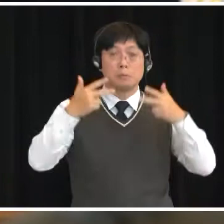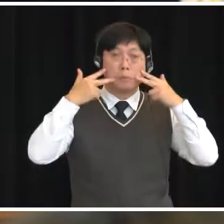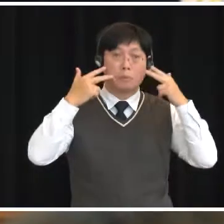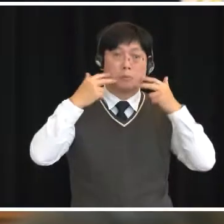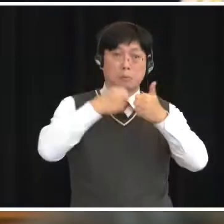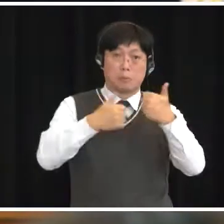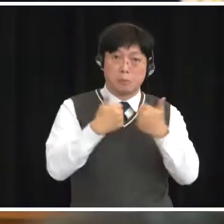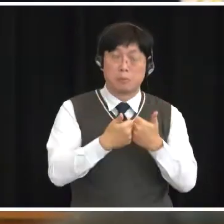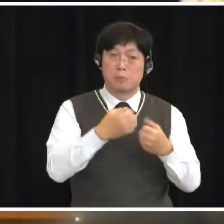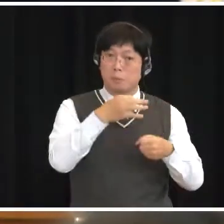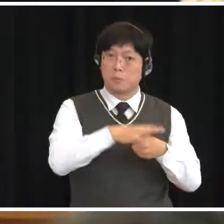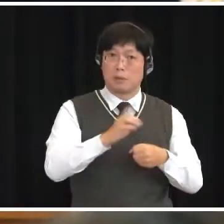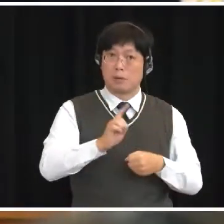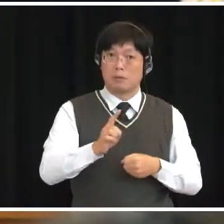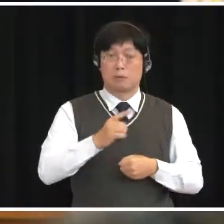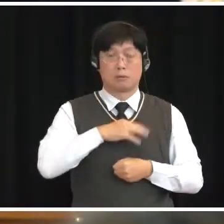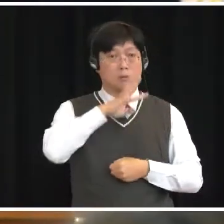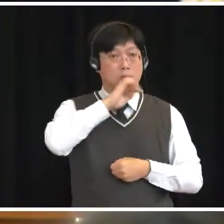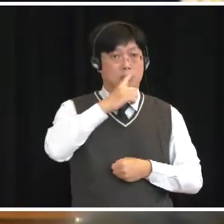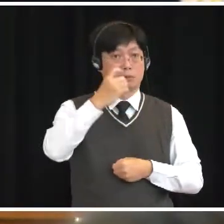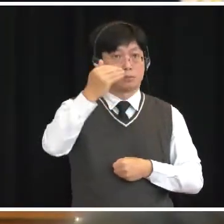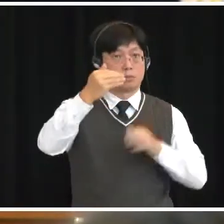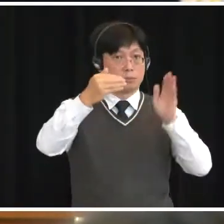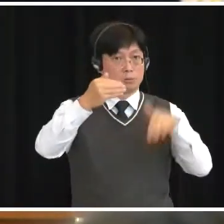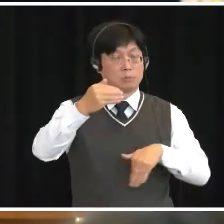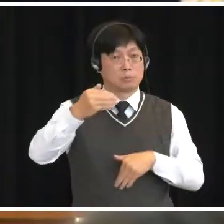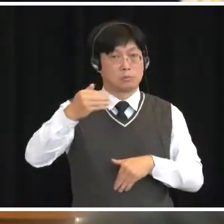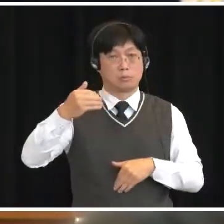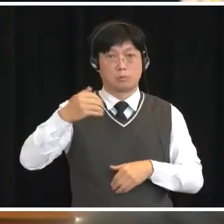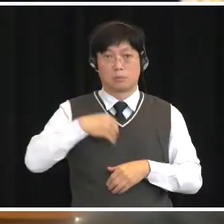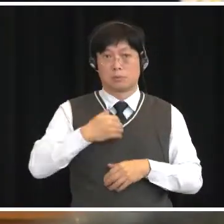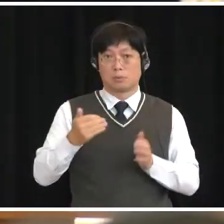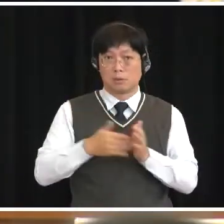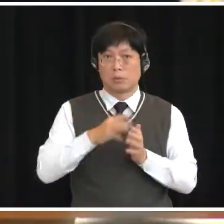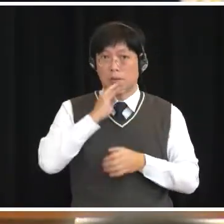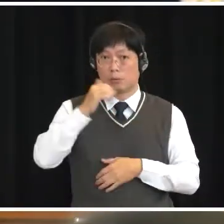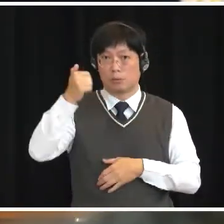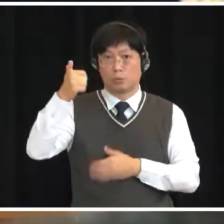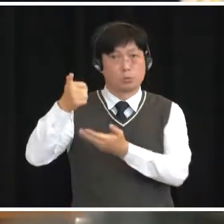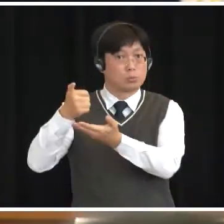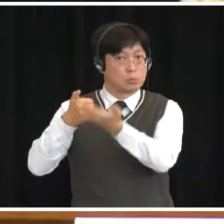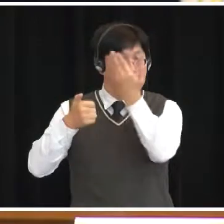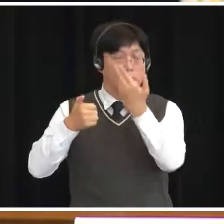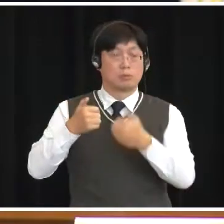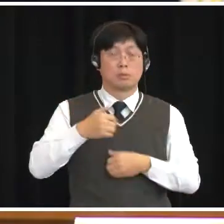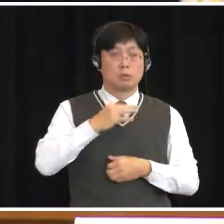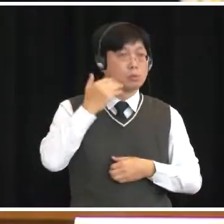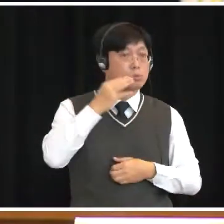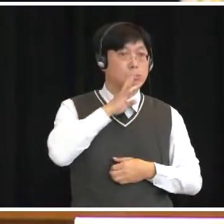subsidies for the national health insurance premium.